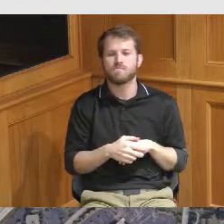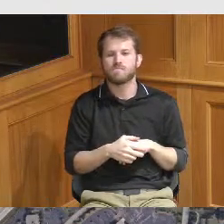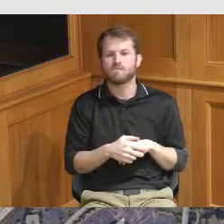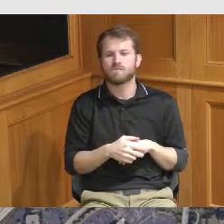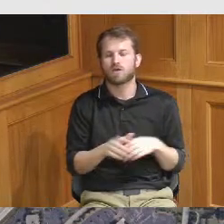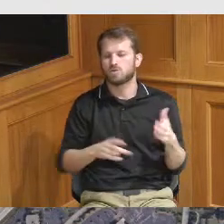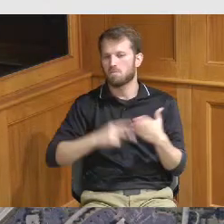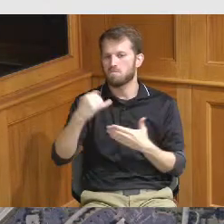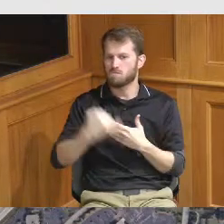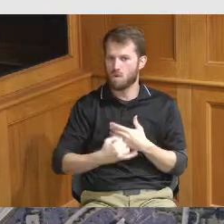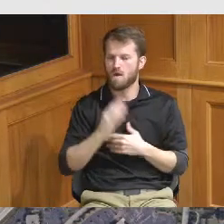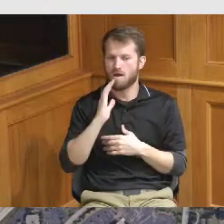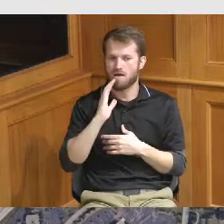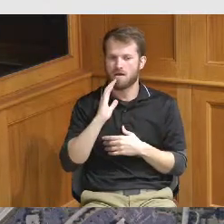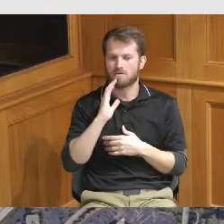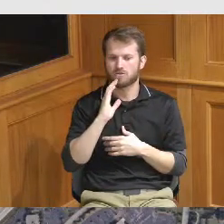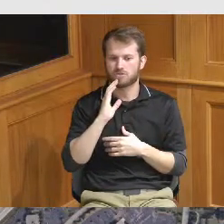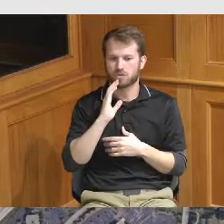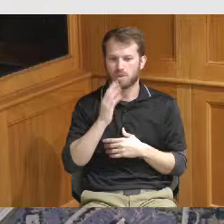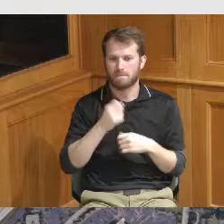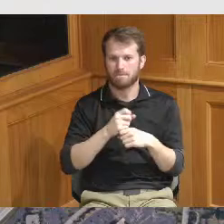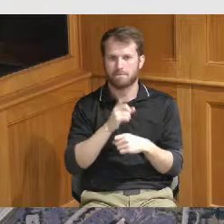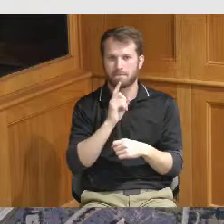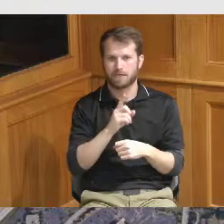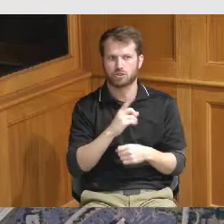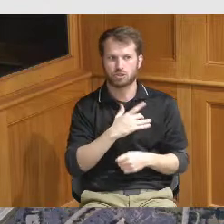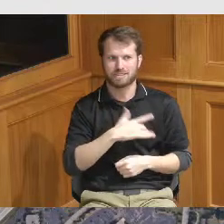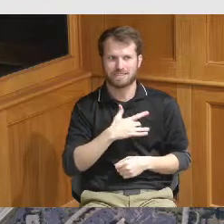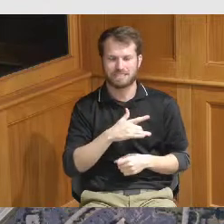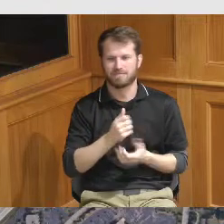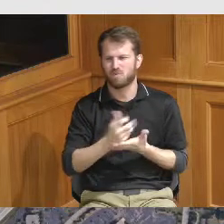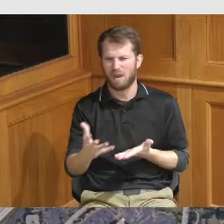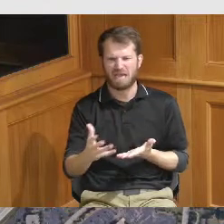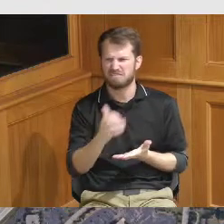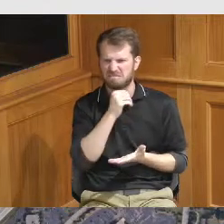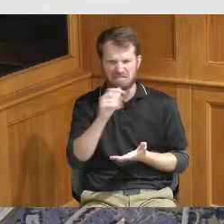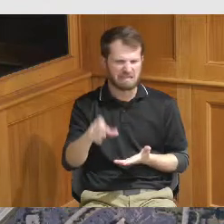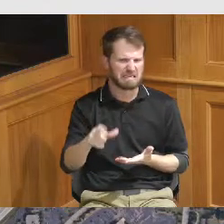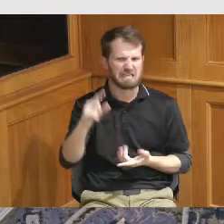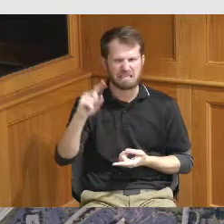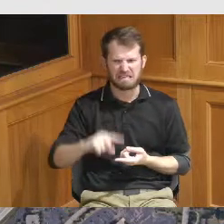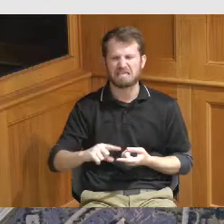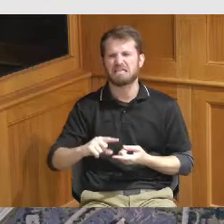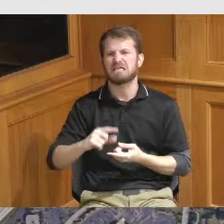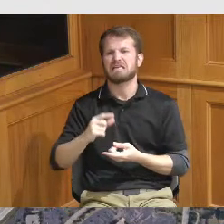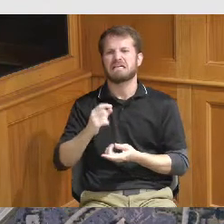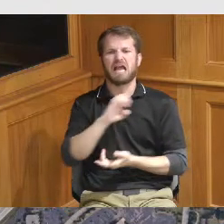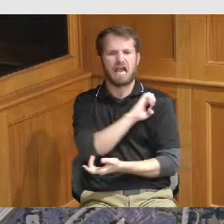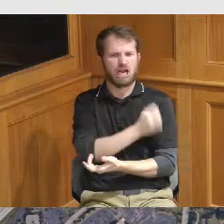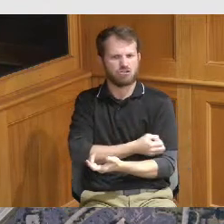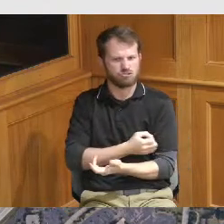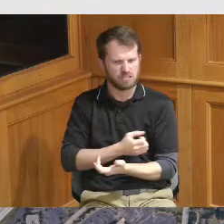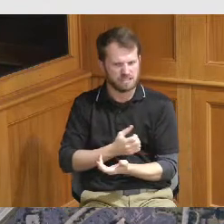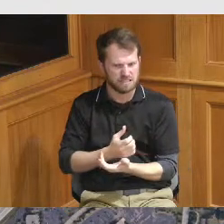So the project will make sure that they're sensitive to unnecessary waste, efficient water consumption, and energy use.